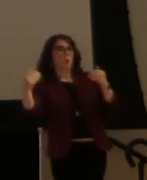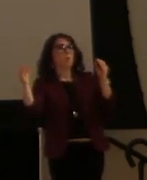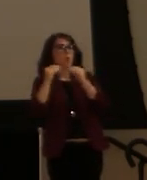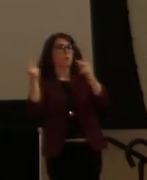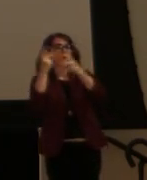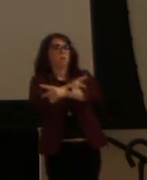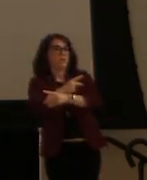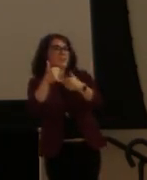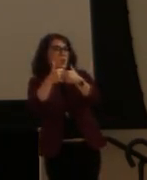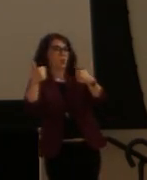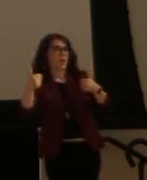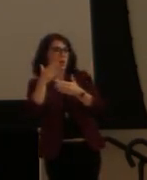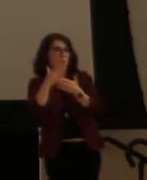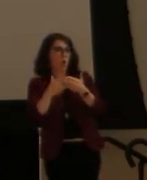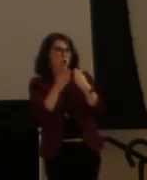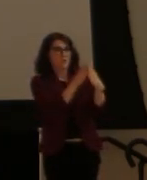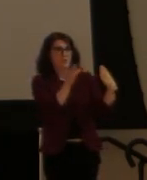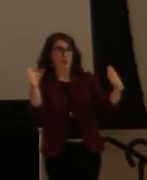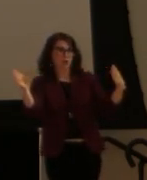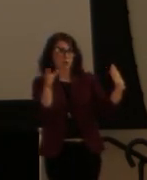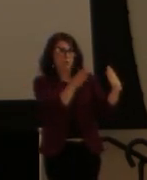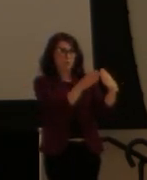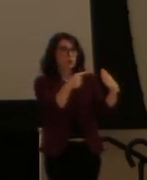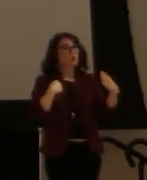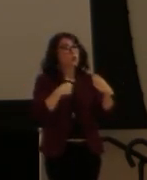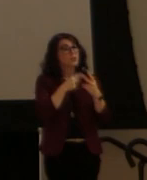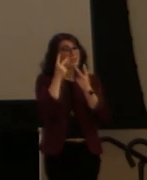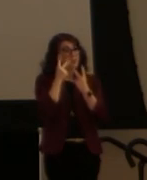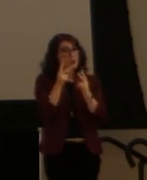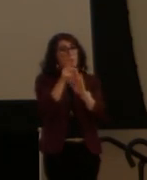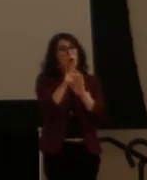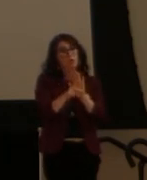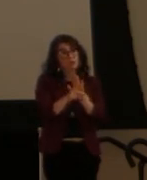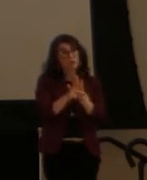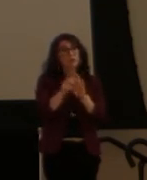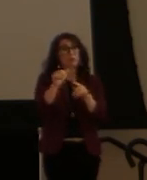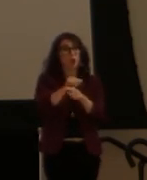we see that these policies and practices, some of which